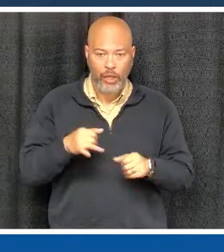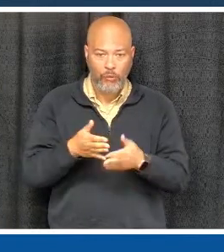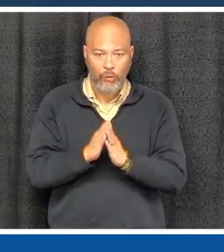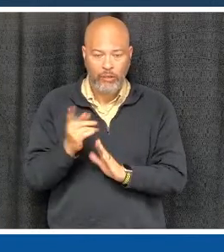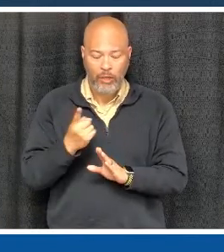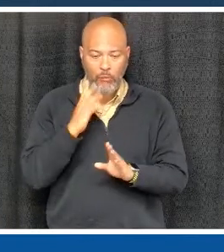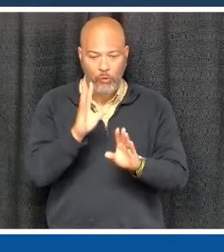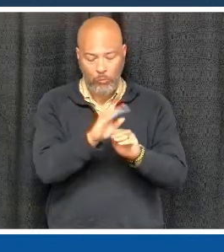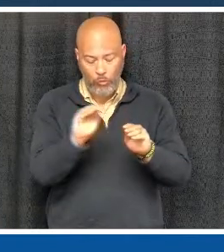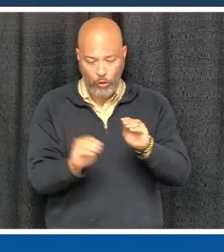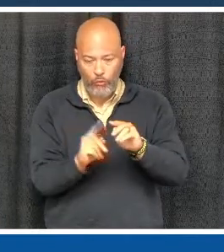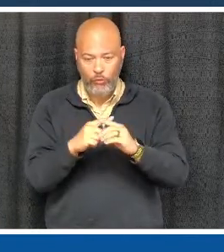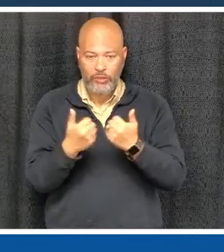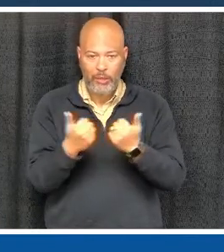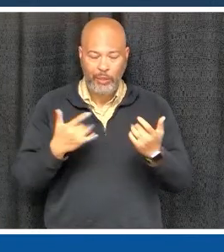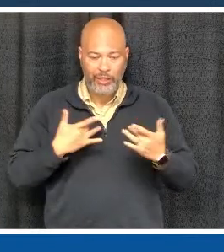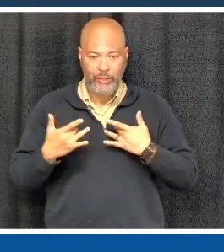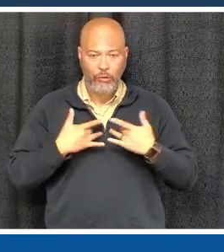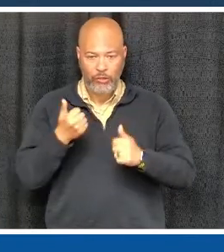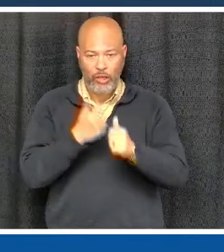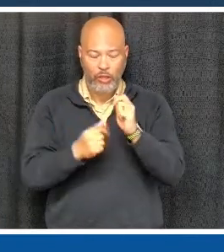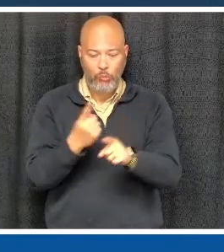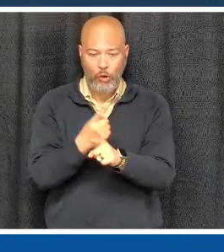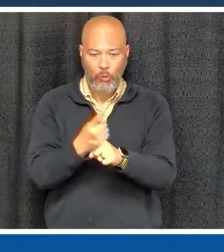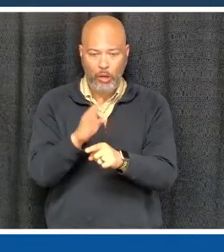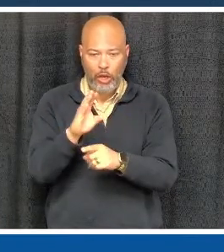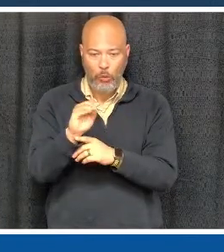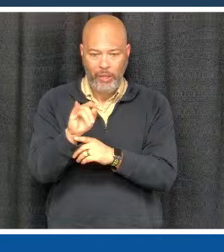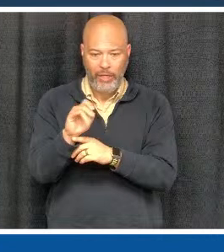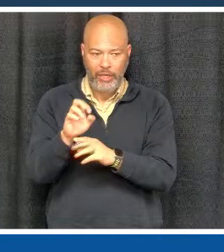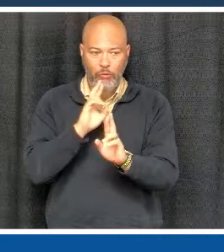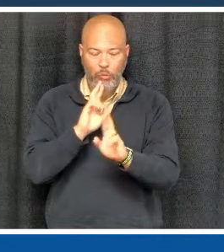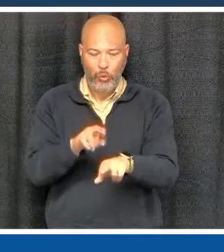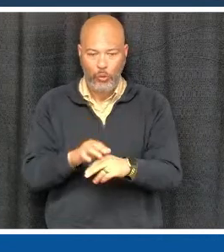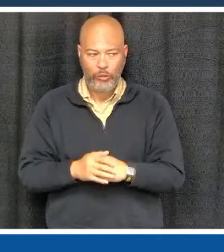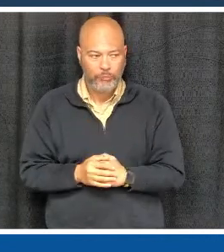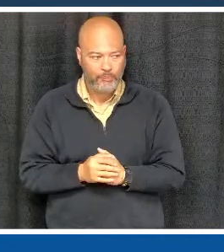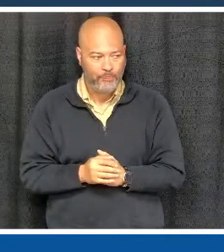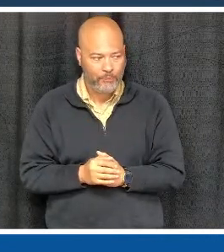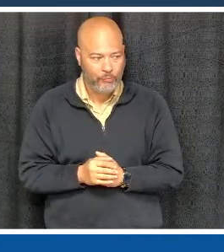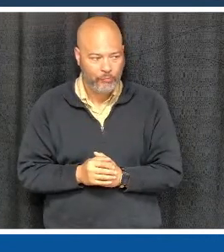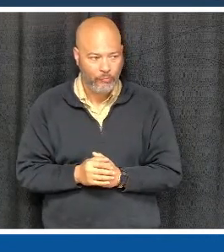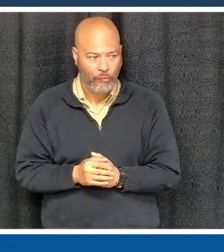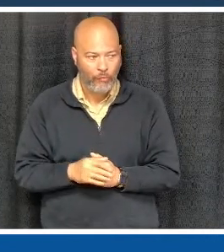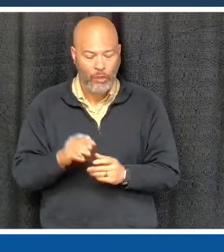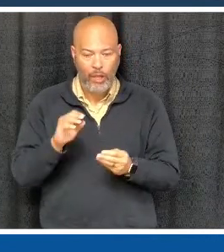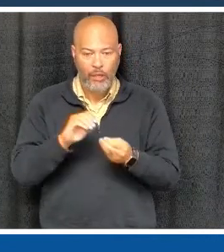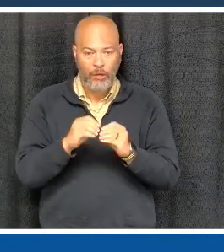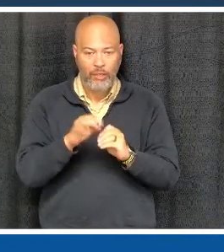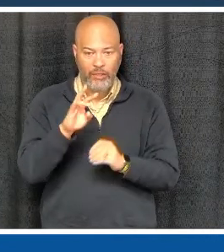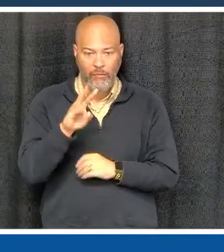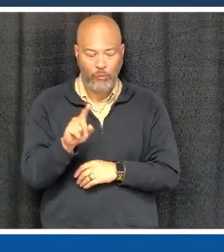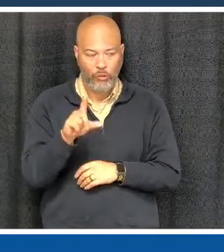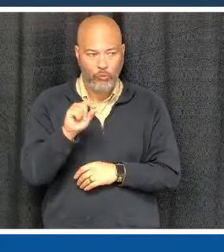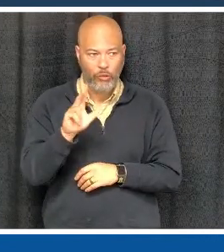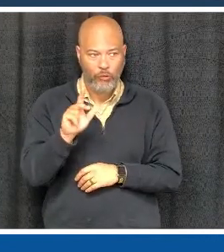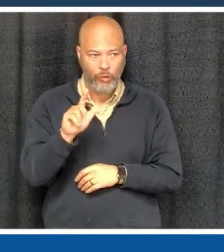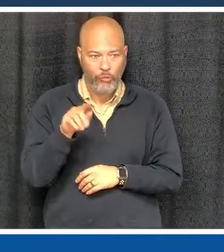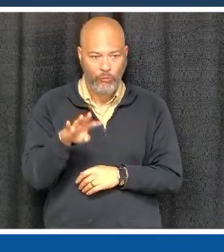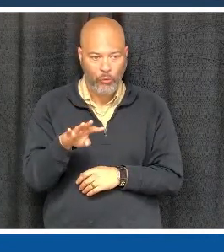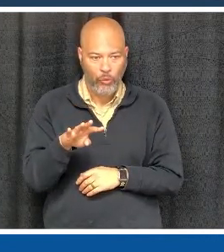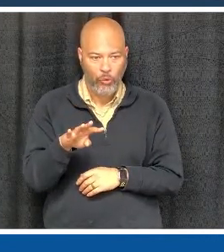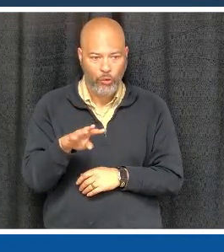be removed for separate consideration under the appropriate committee report. Ordinance 71,